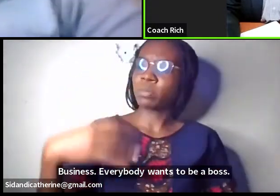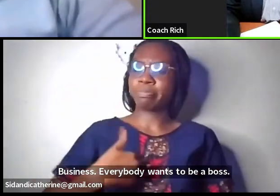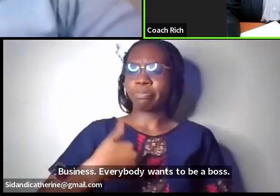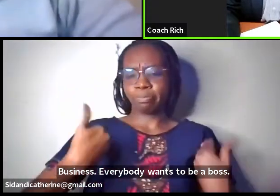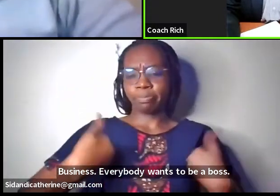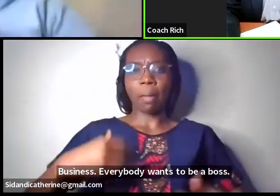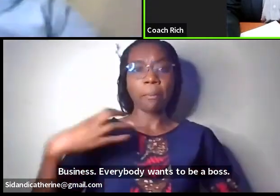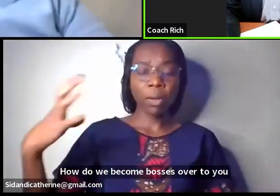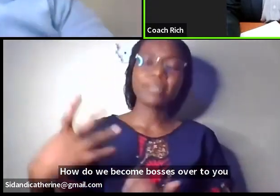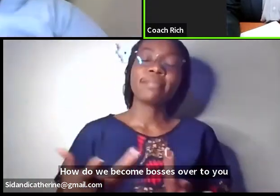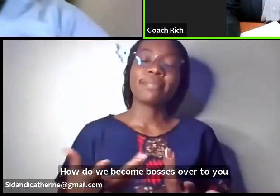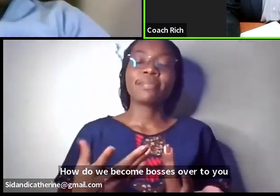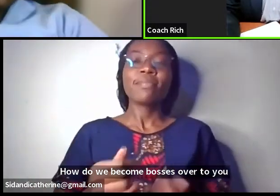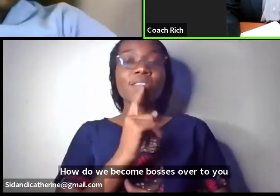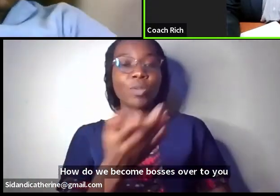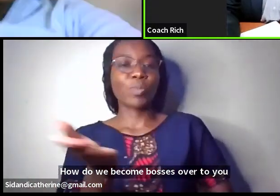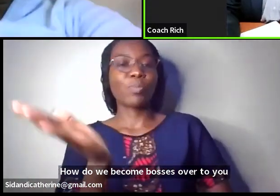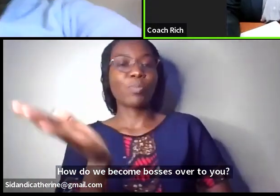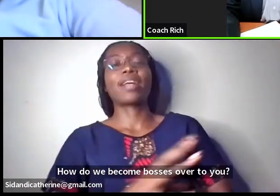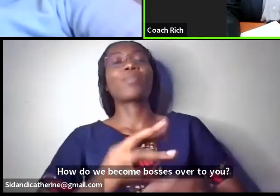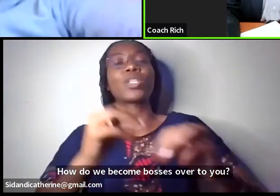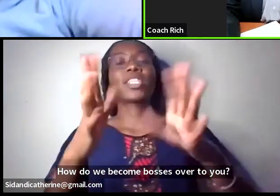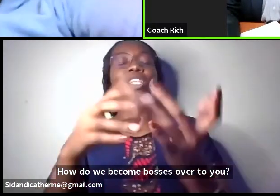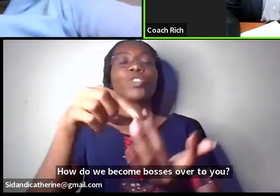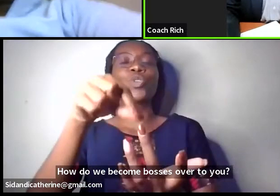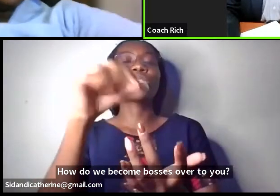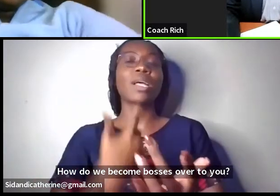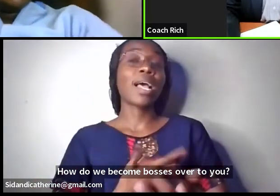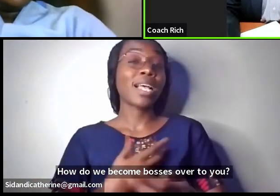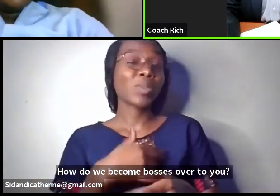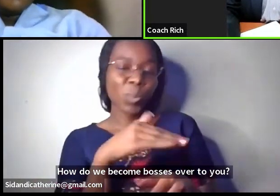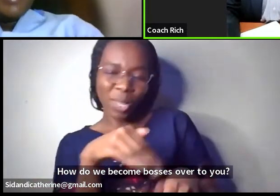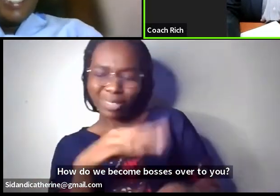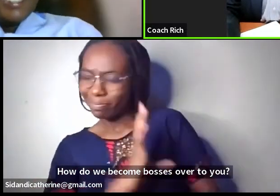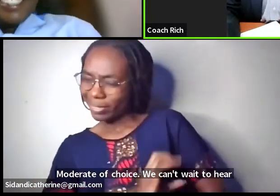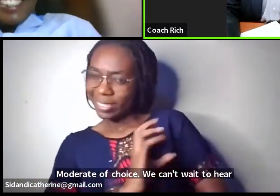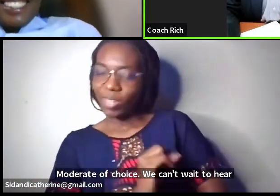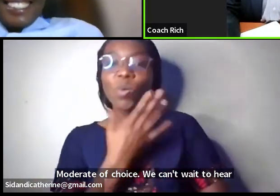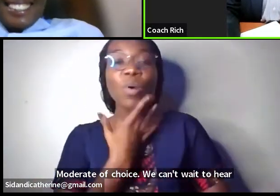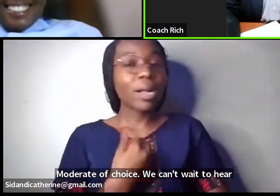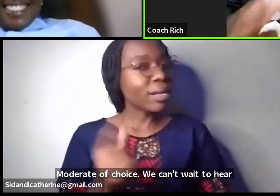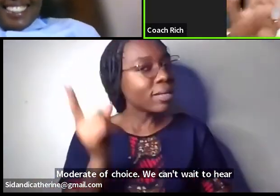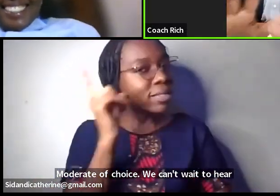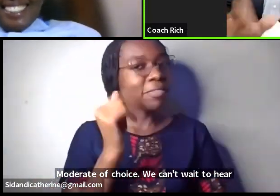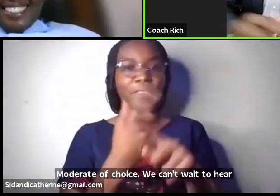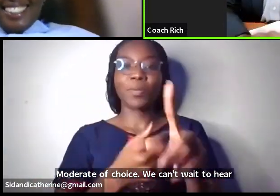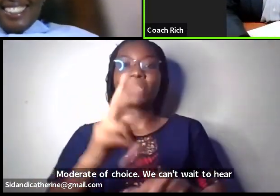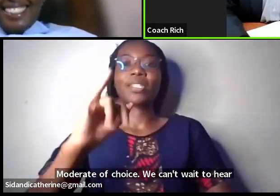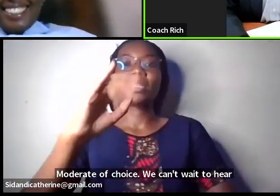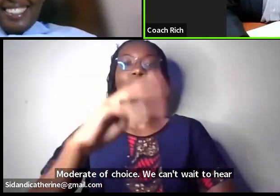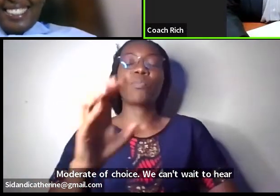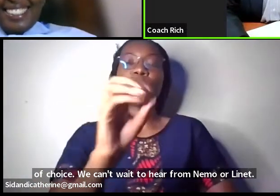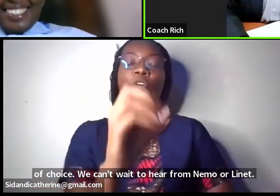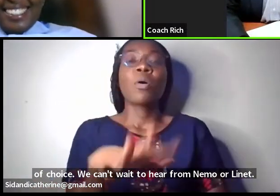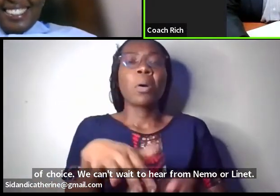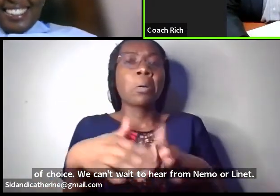to you, moderator of choice. We can't wait to hear from Nemo or Linnet Ndung'u, how she started